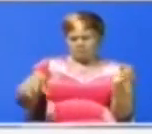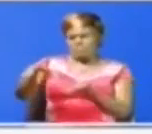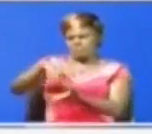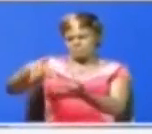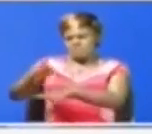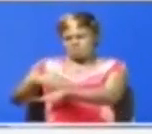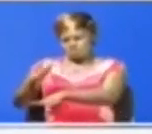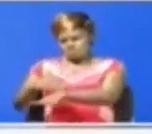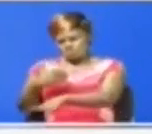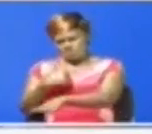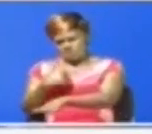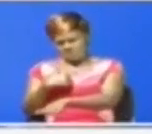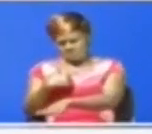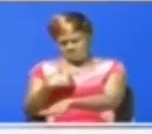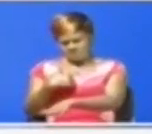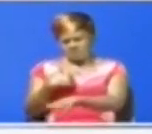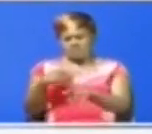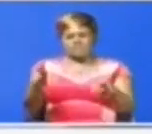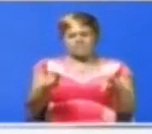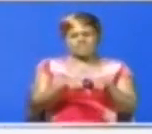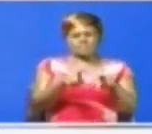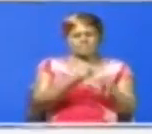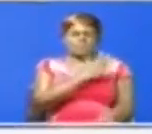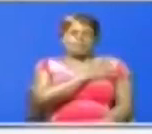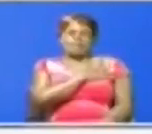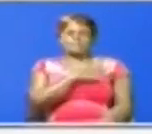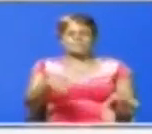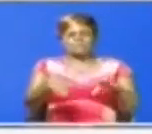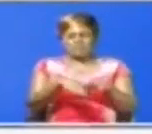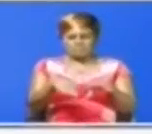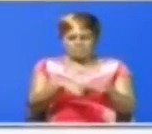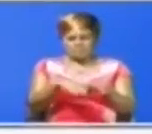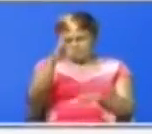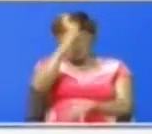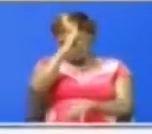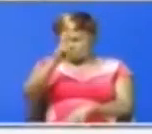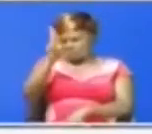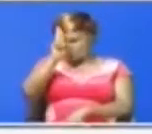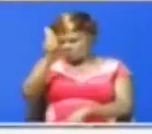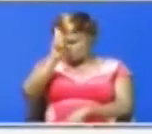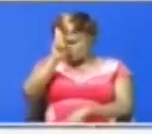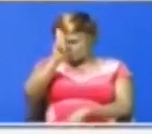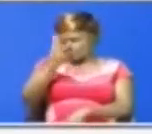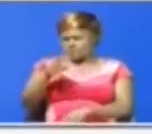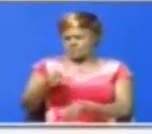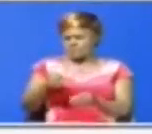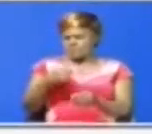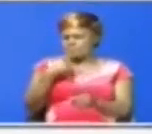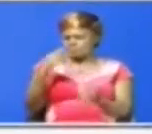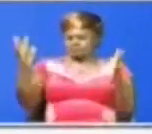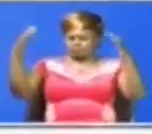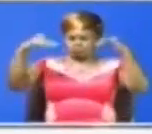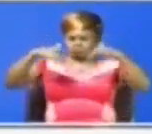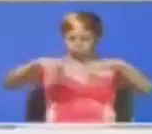Kikuyu na kuna Kikuyu na kuna pia wanasa. By midday, Nairobi Police Chief Japheth Koome holds a press